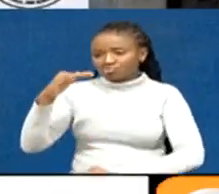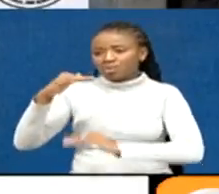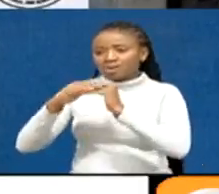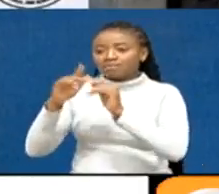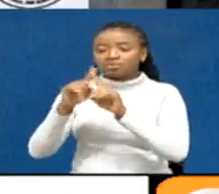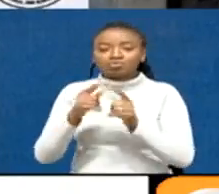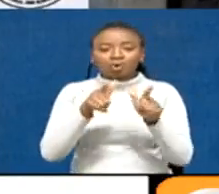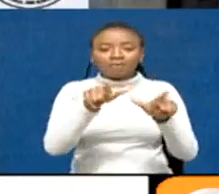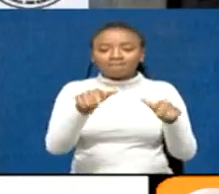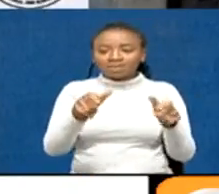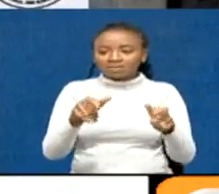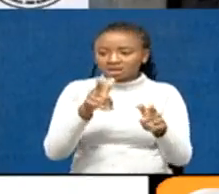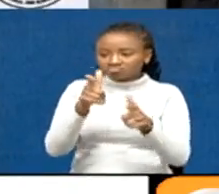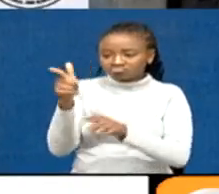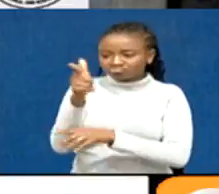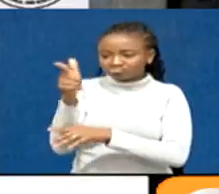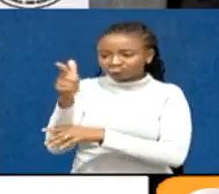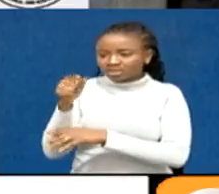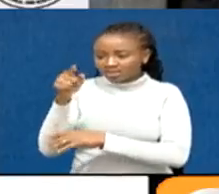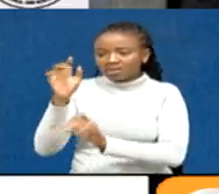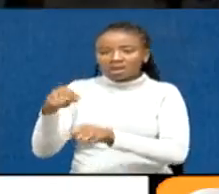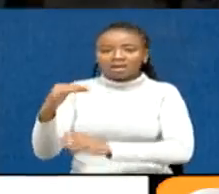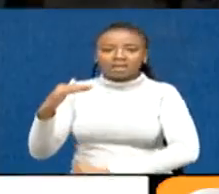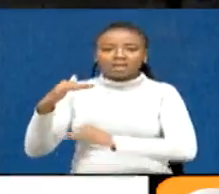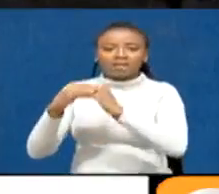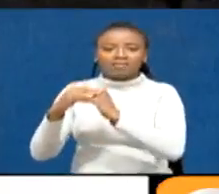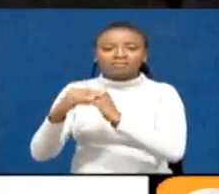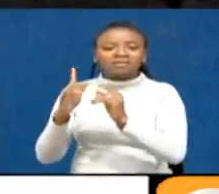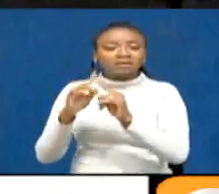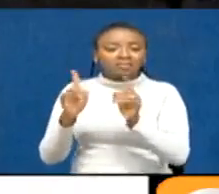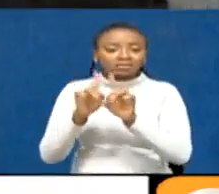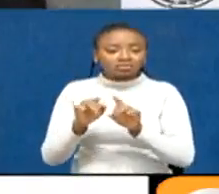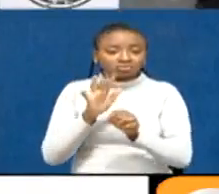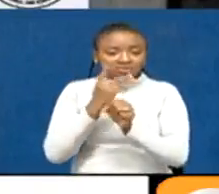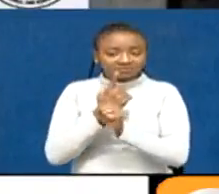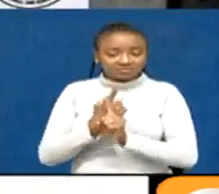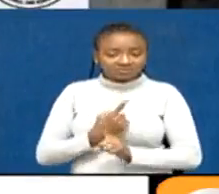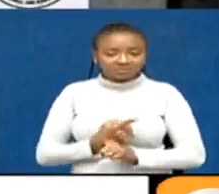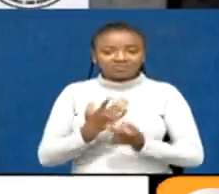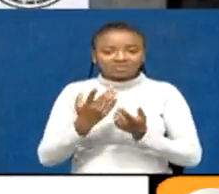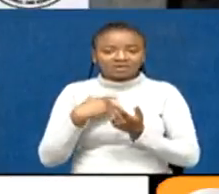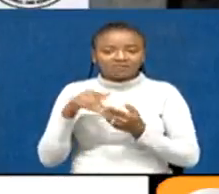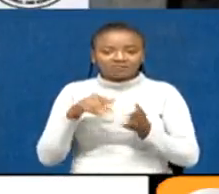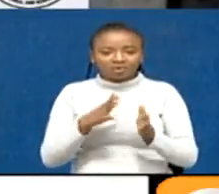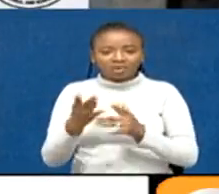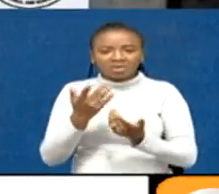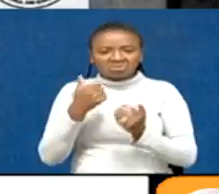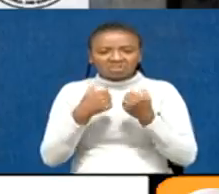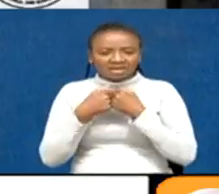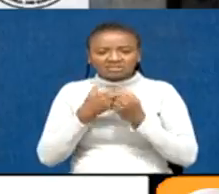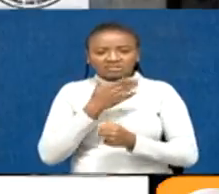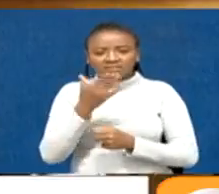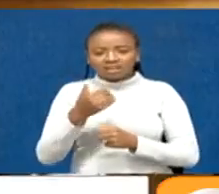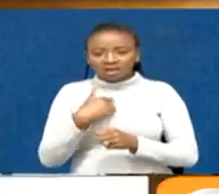media coverage, hence enhancing accountability of the campaign process. Besides a number of litigations on tendering and procurement of the